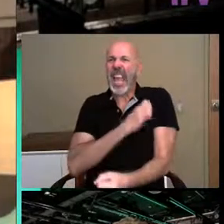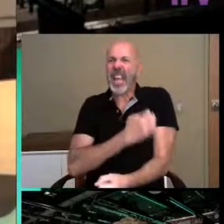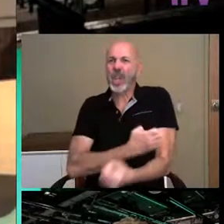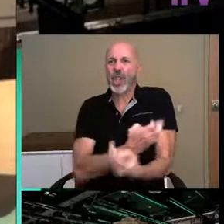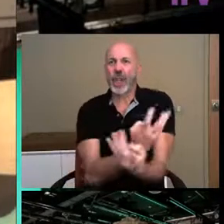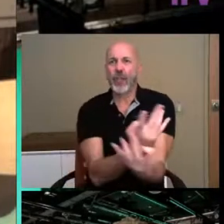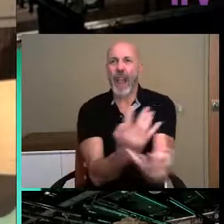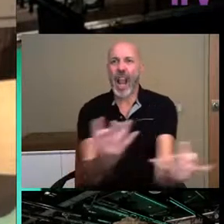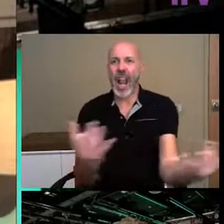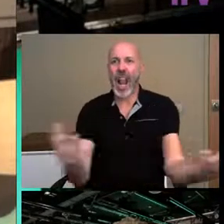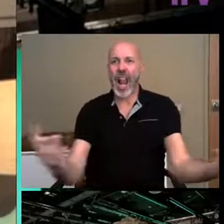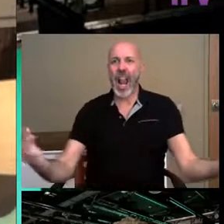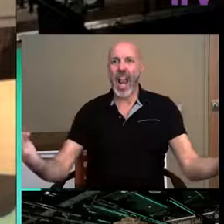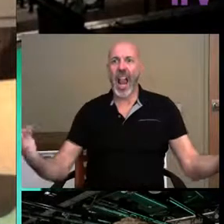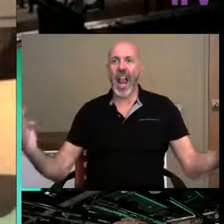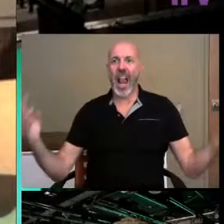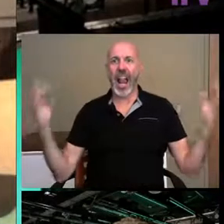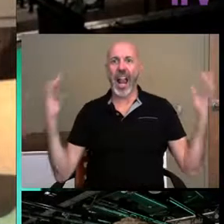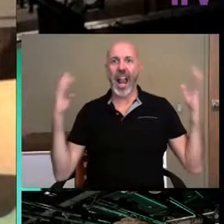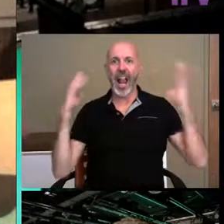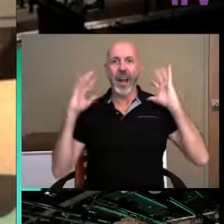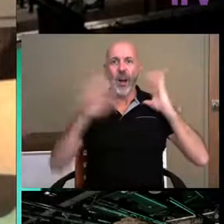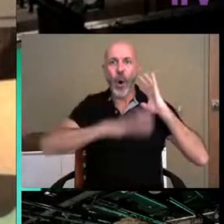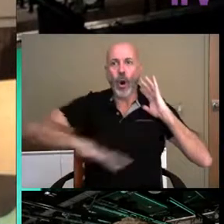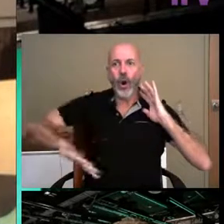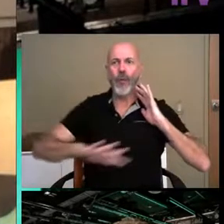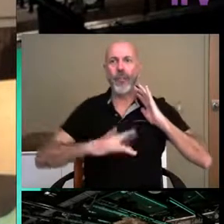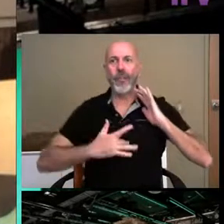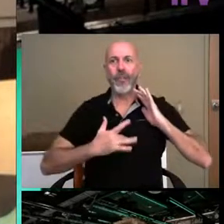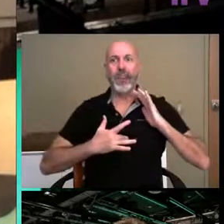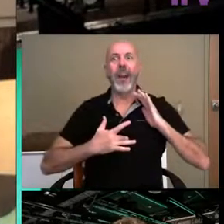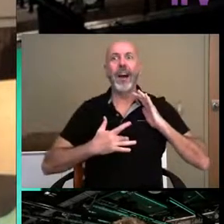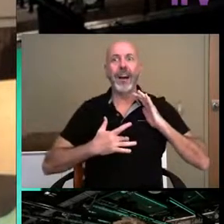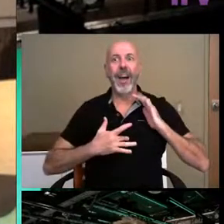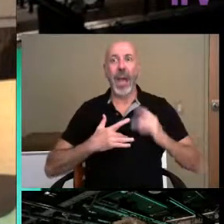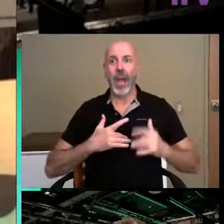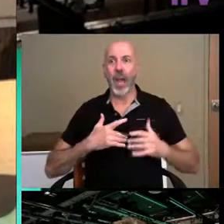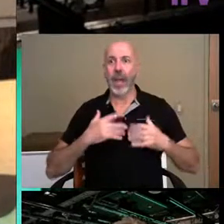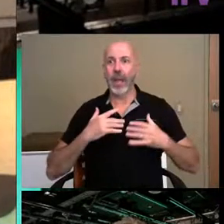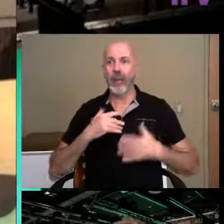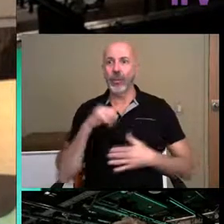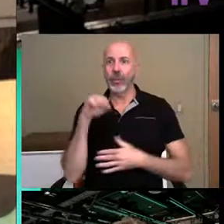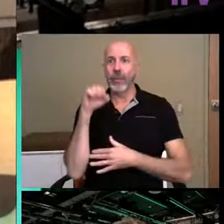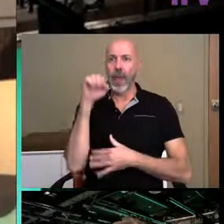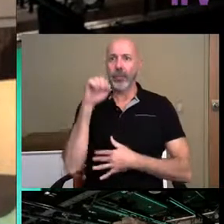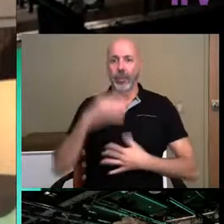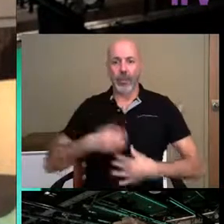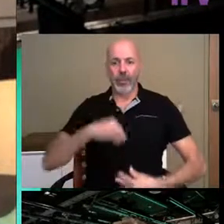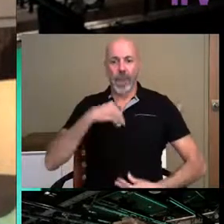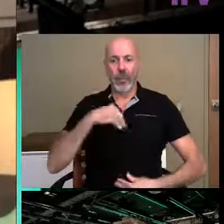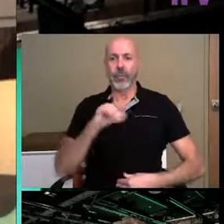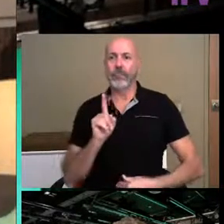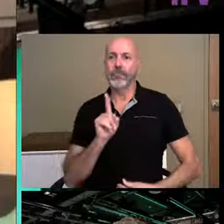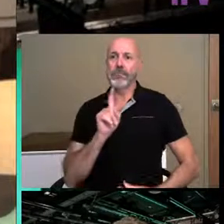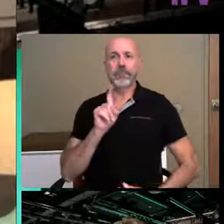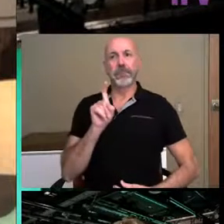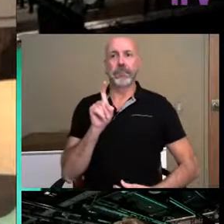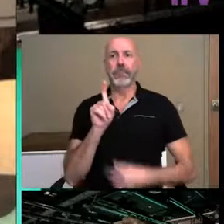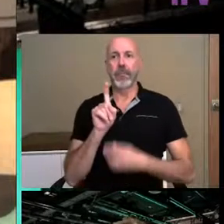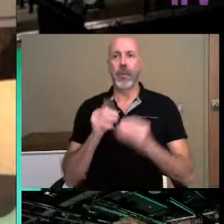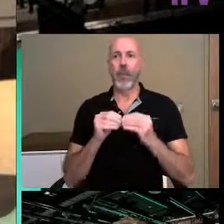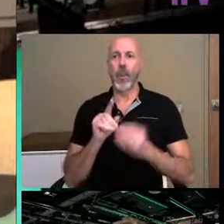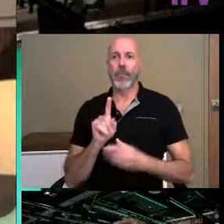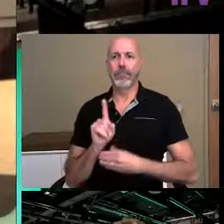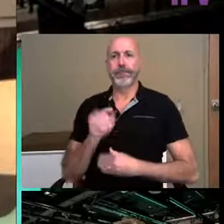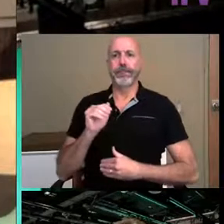It's like peacocking. It immediately adjusts your posture and you enter into a room and or even on socials